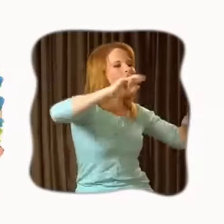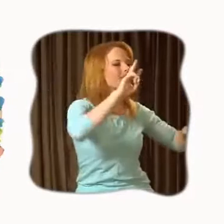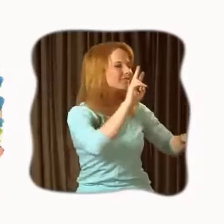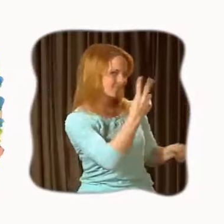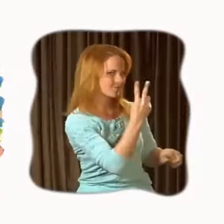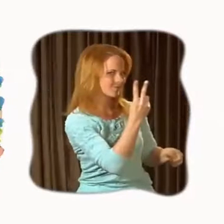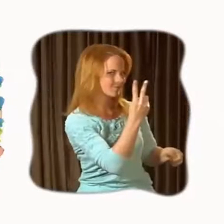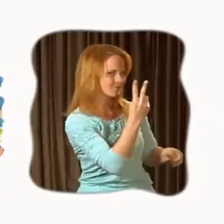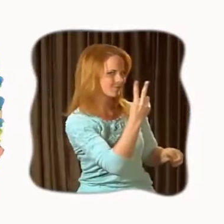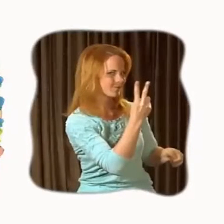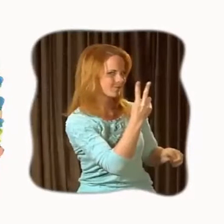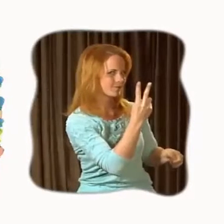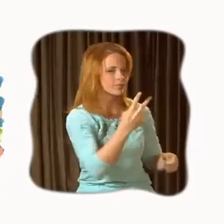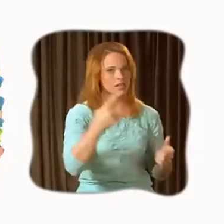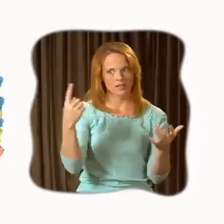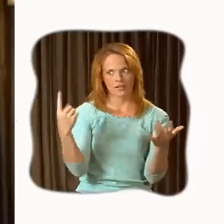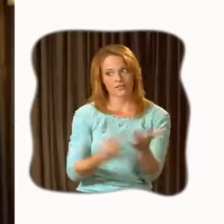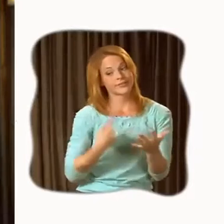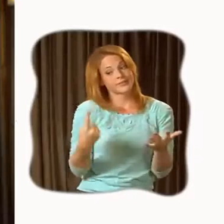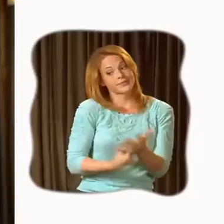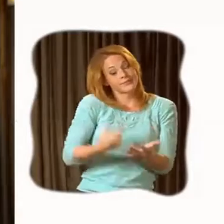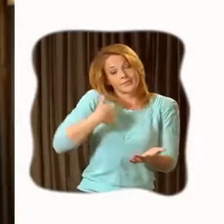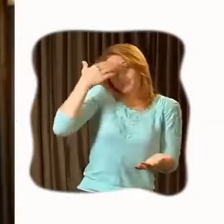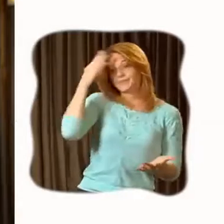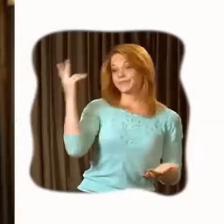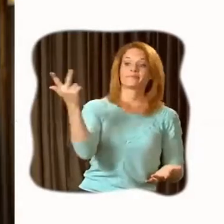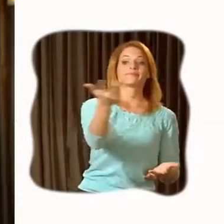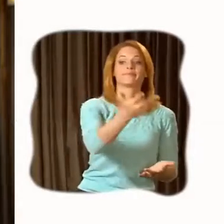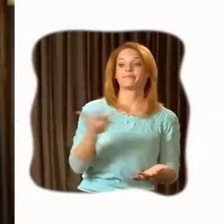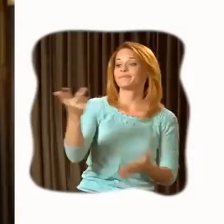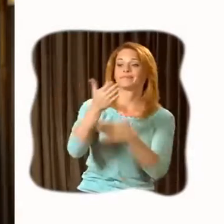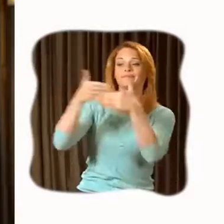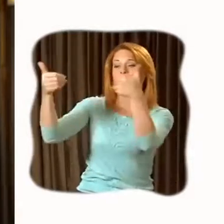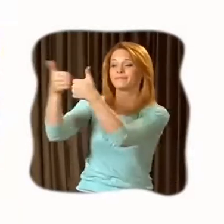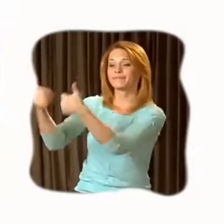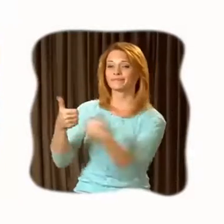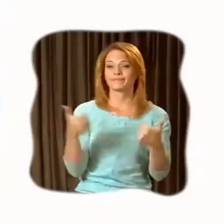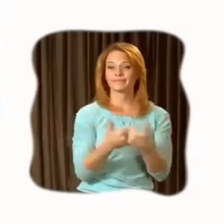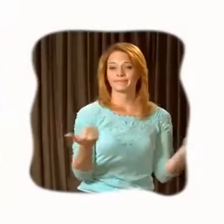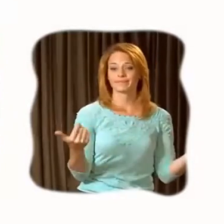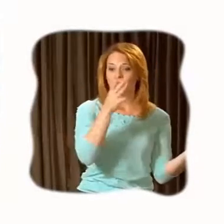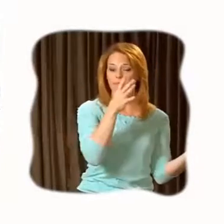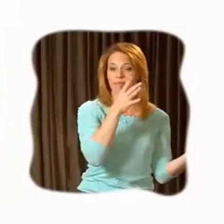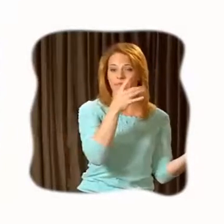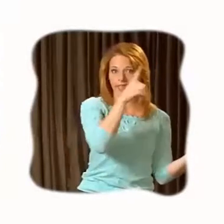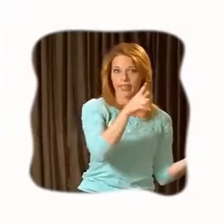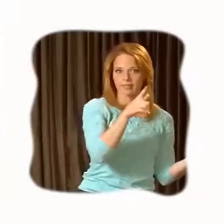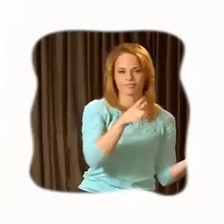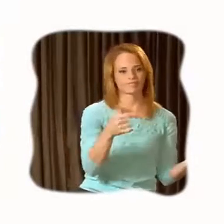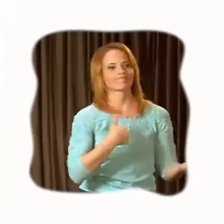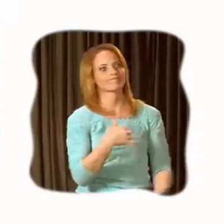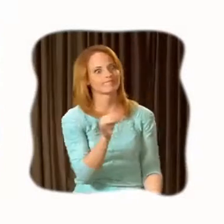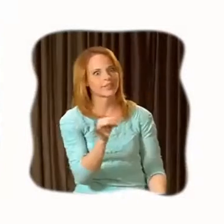how to double operations. Some days I just can't tell those three apart, said Lily's mother.